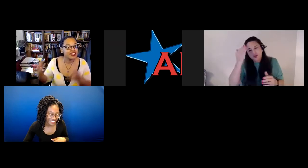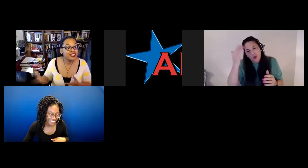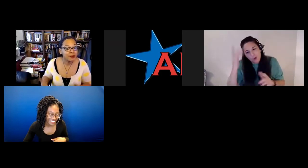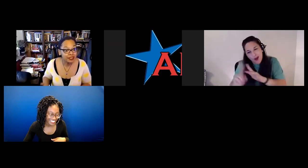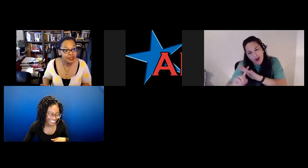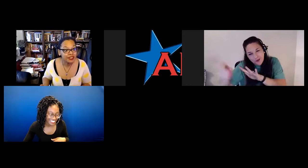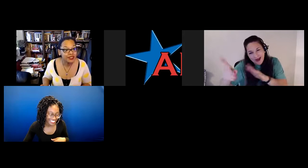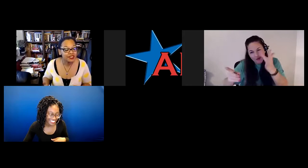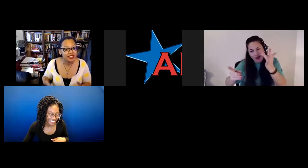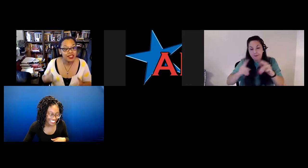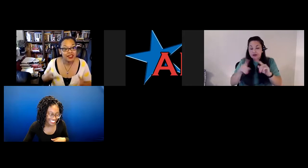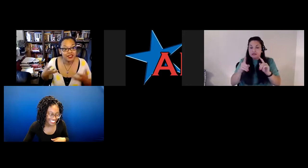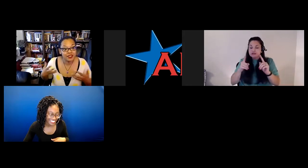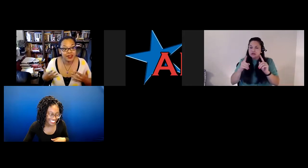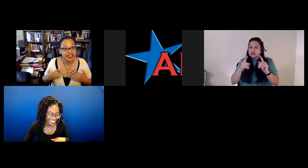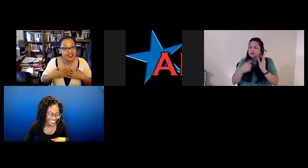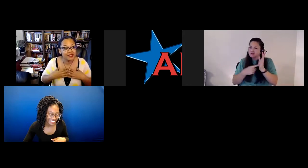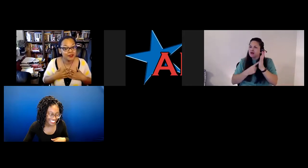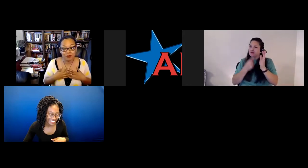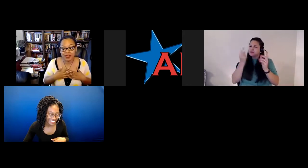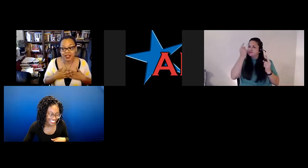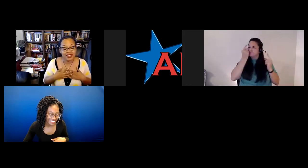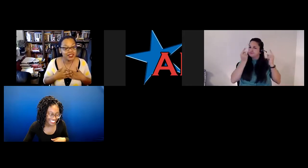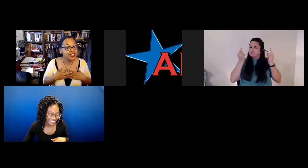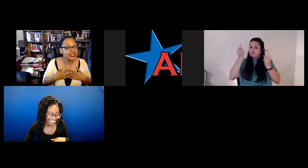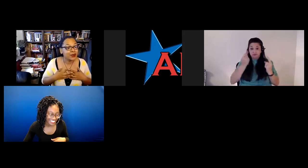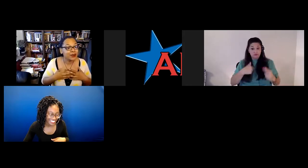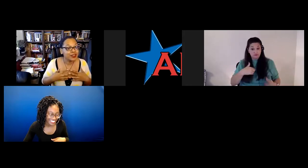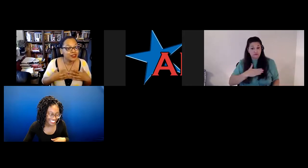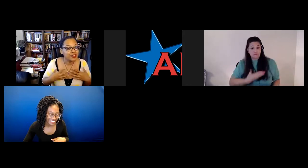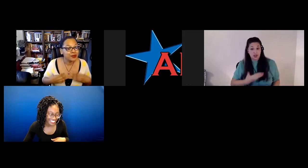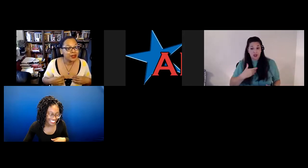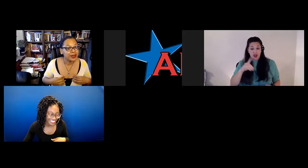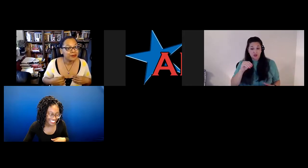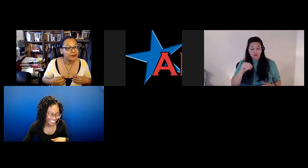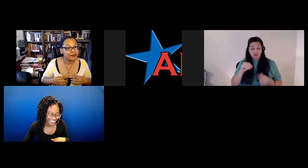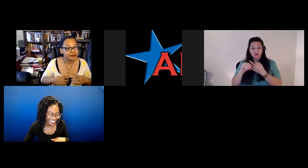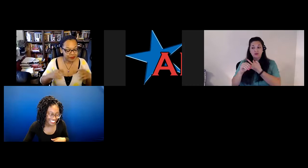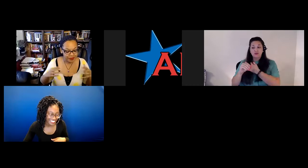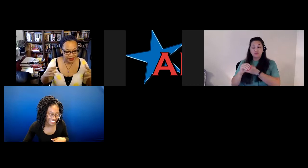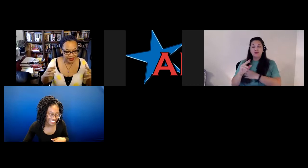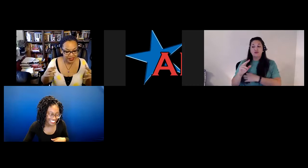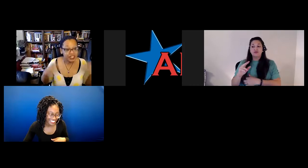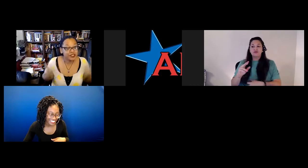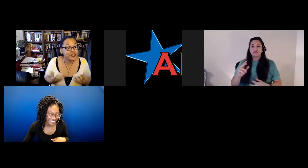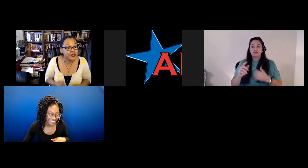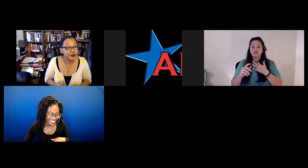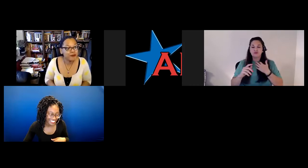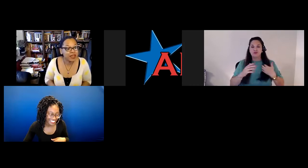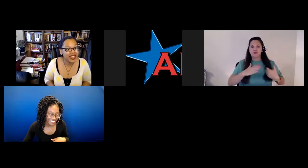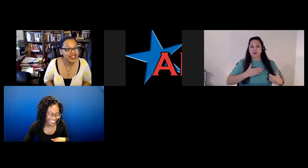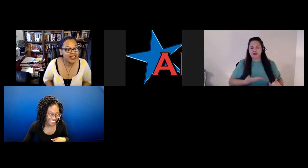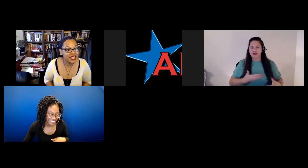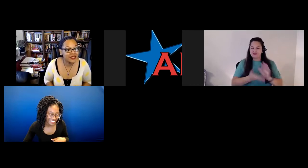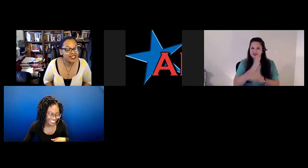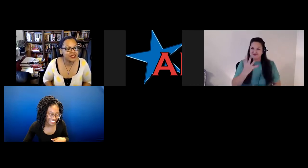there's some elements of this that, and I will admit I've done it, where you get so